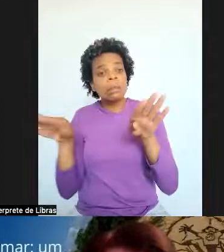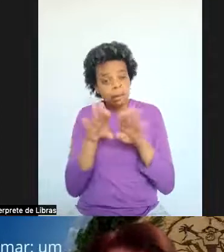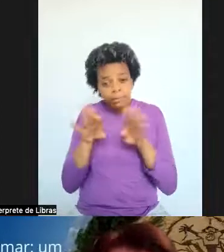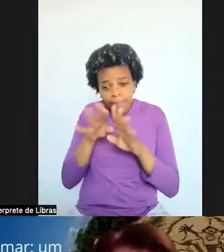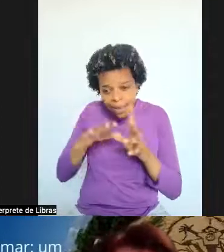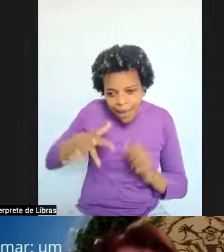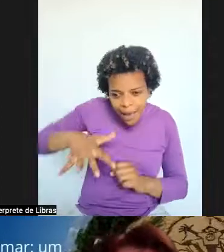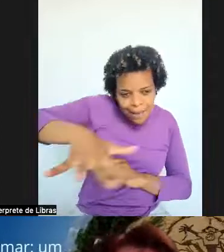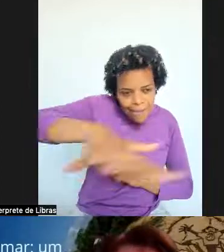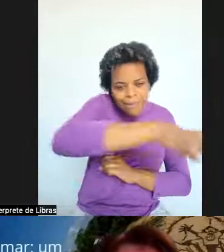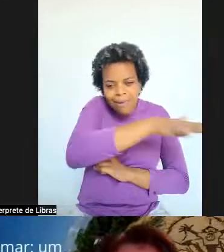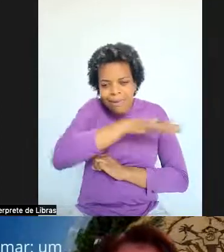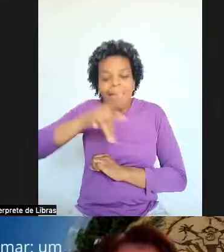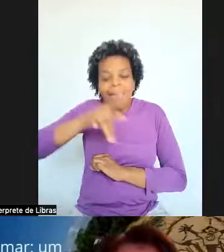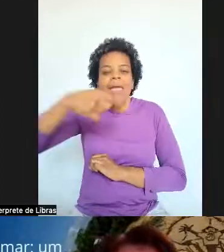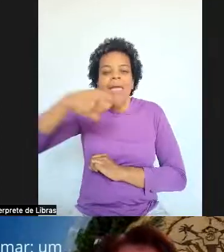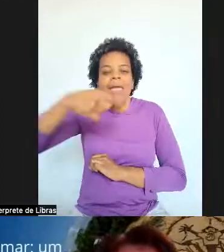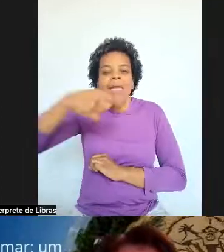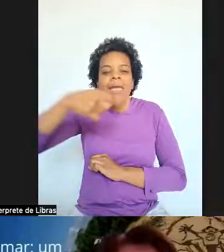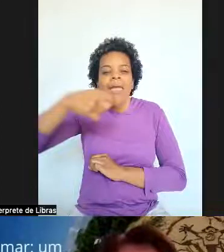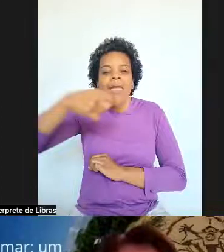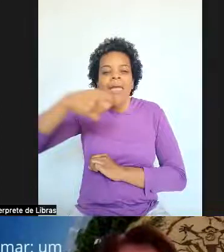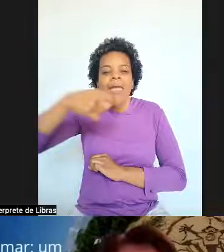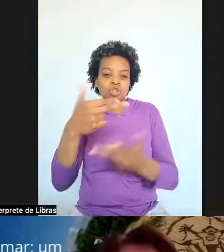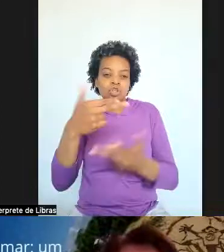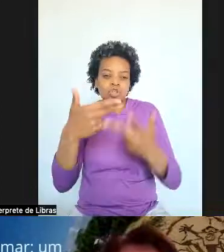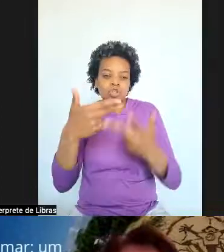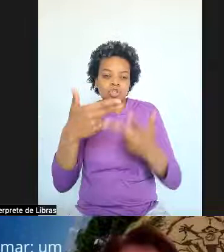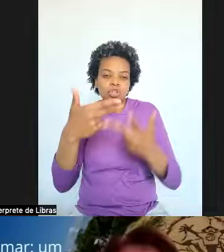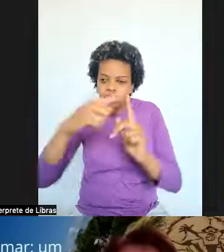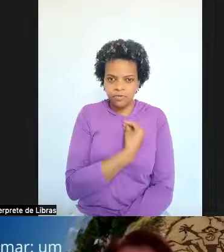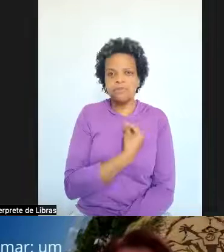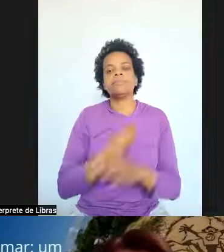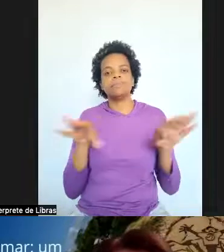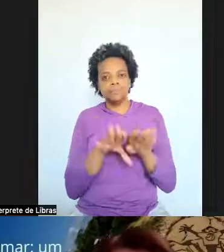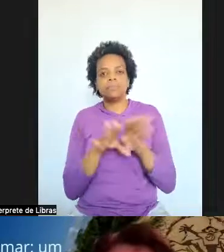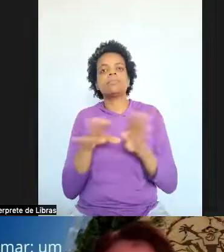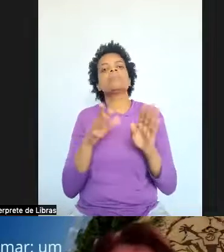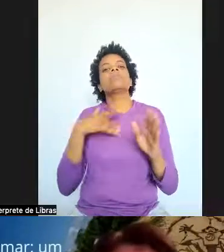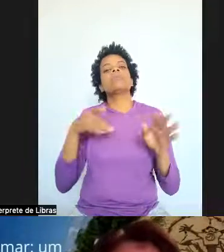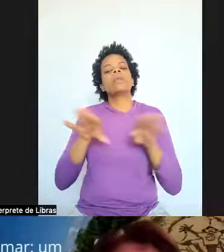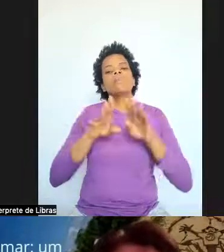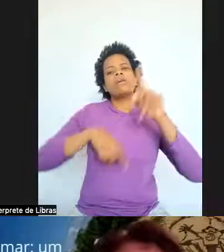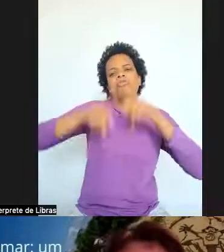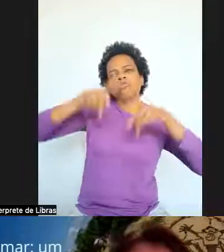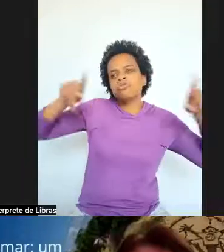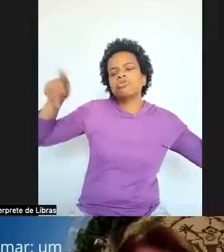the species, but also the marine and coastal environment in which they dwell,